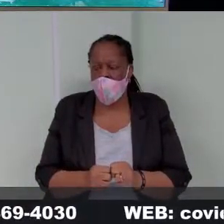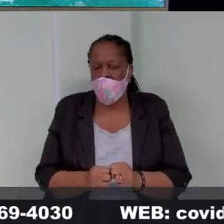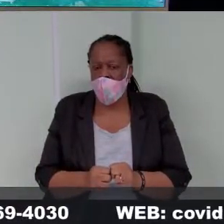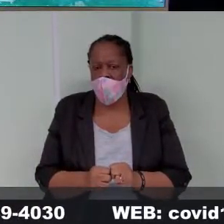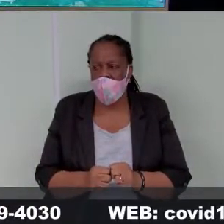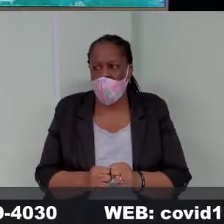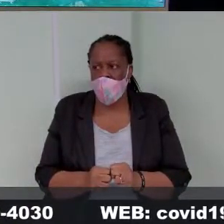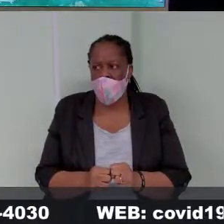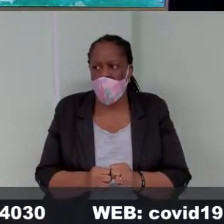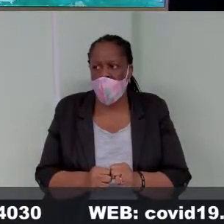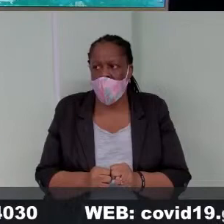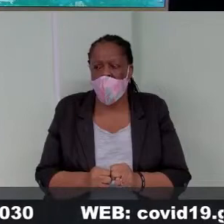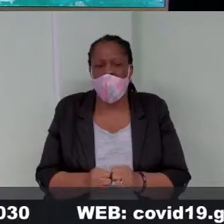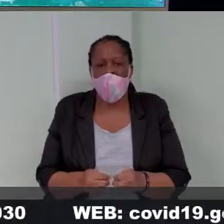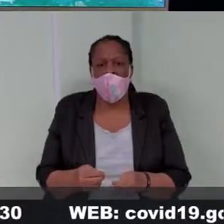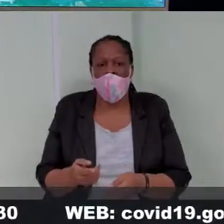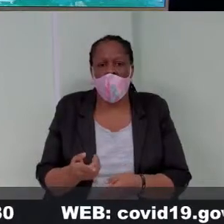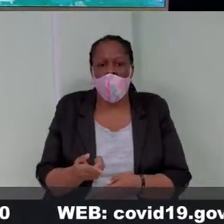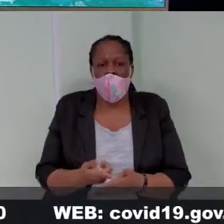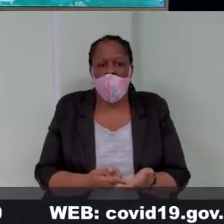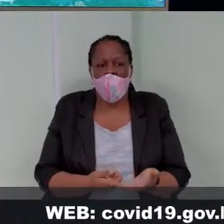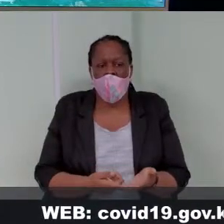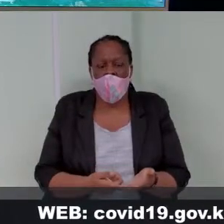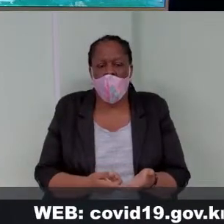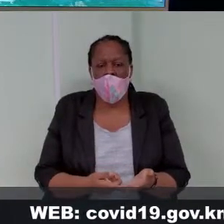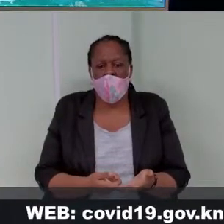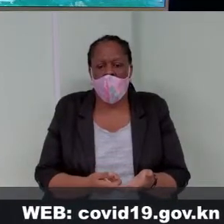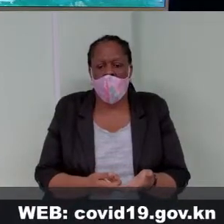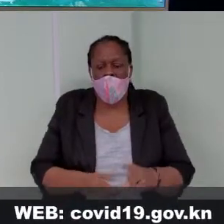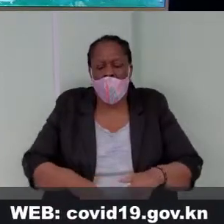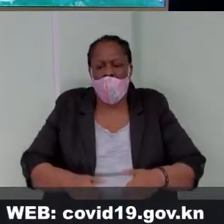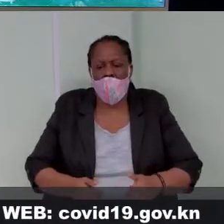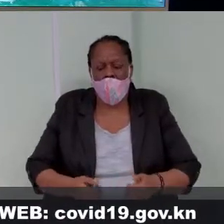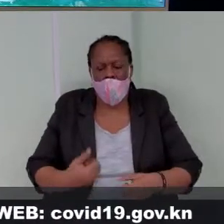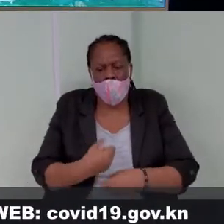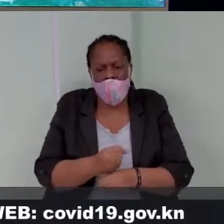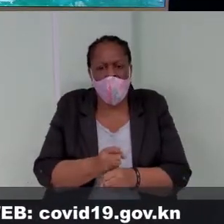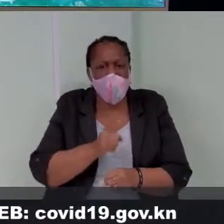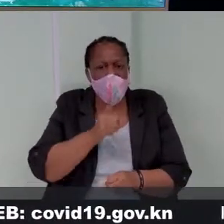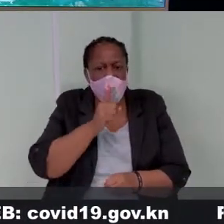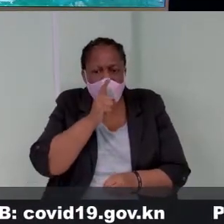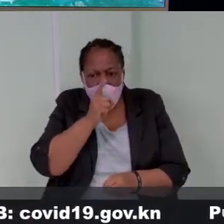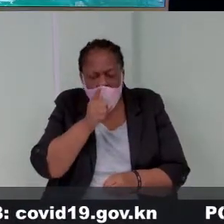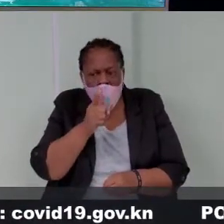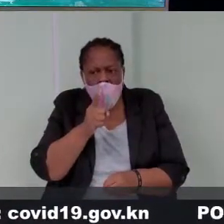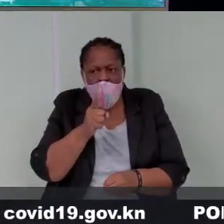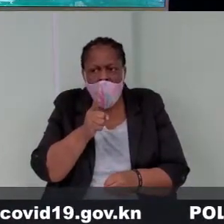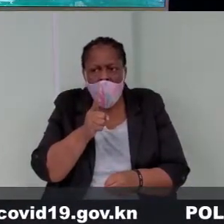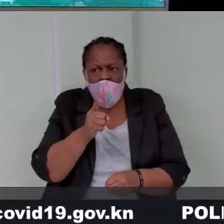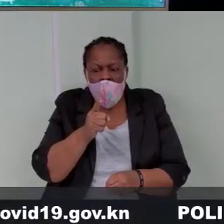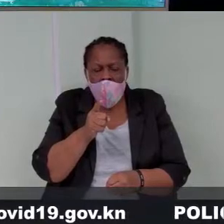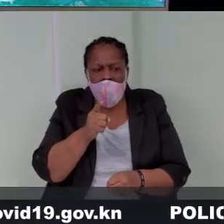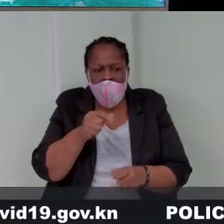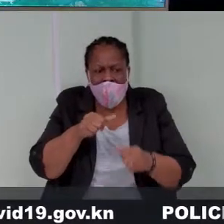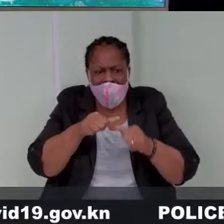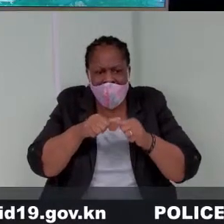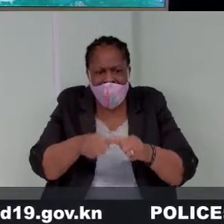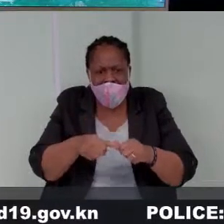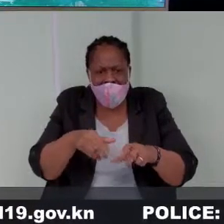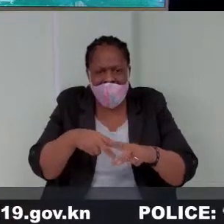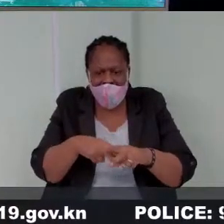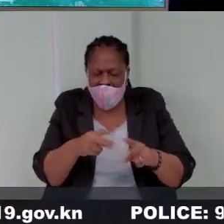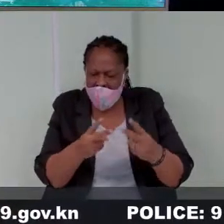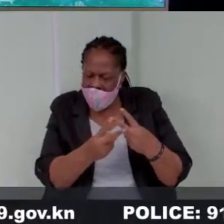ensure that they remain in a safe bubble between drop-off in St. Kitts and pick-up in Nevis?